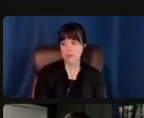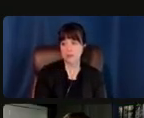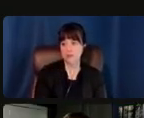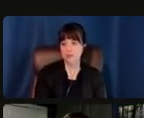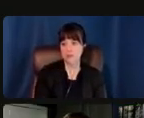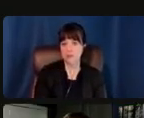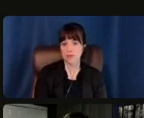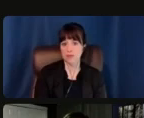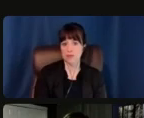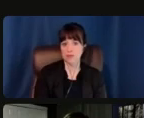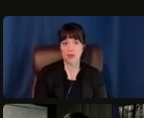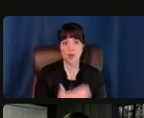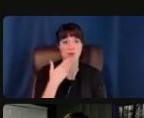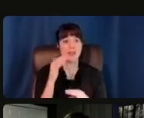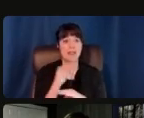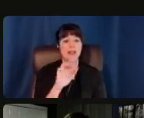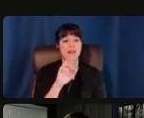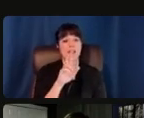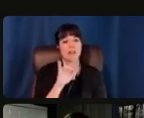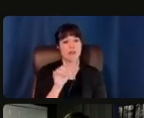Good evening. Thank you, Pro Tem,